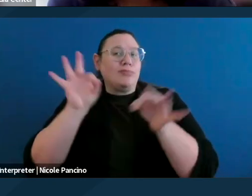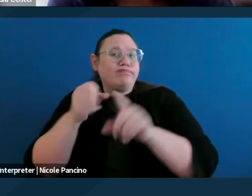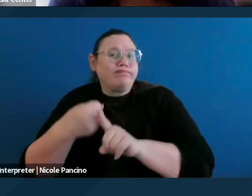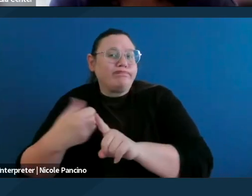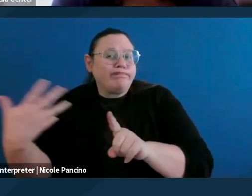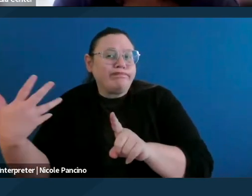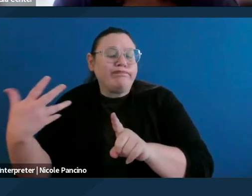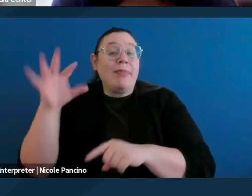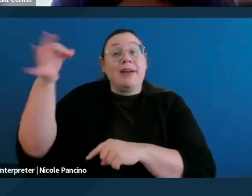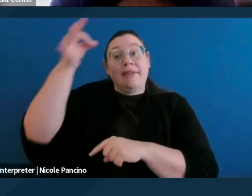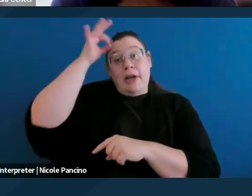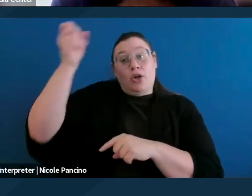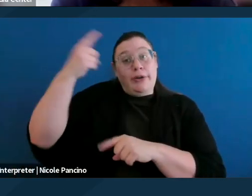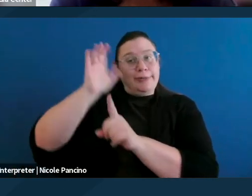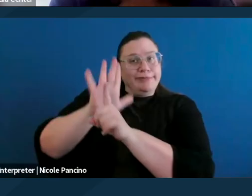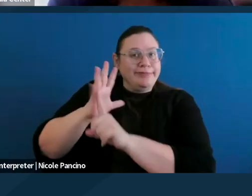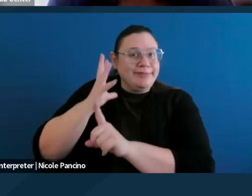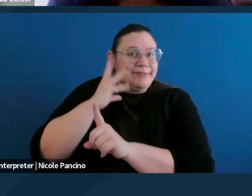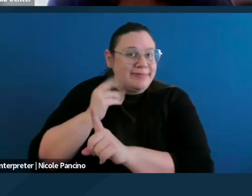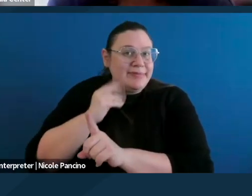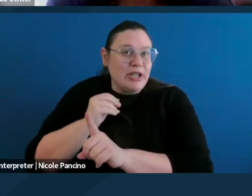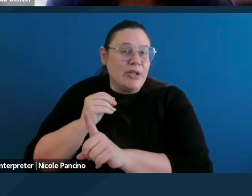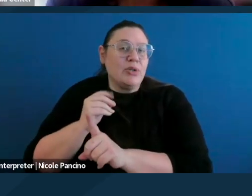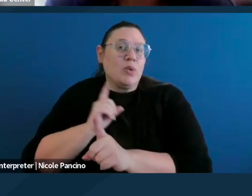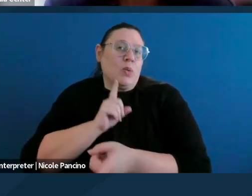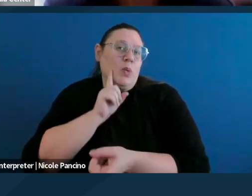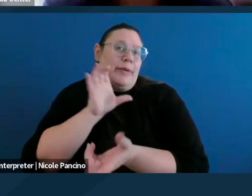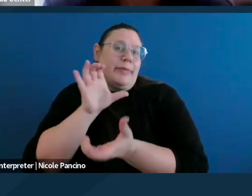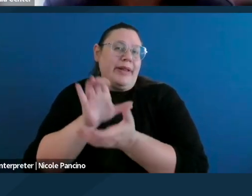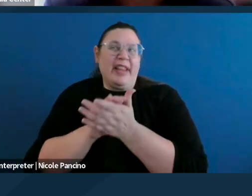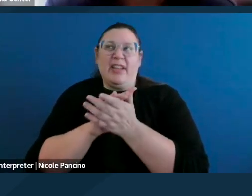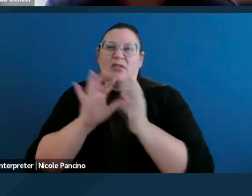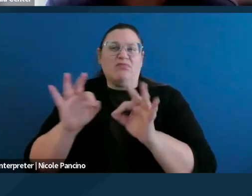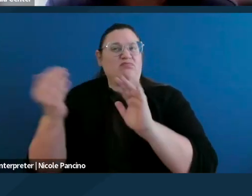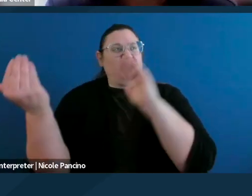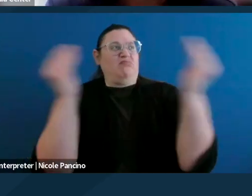the federal government experience, which is, we believe, an analogous example.